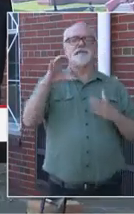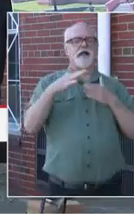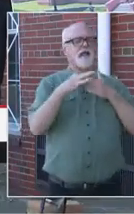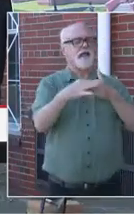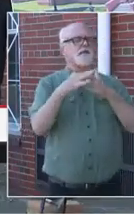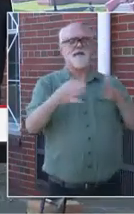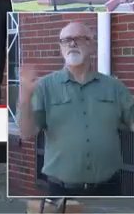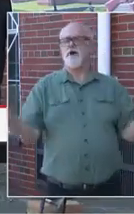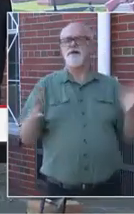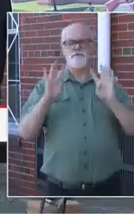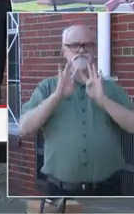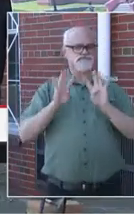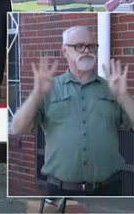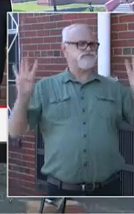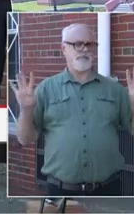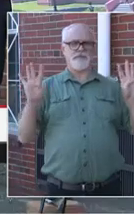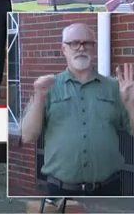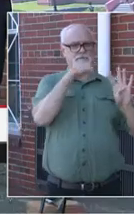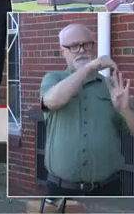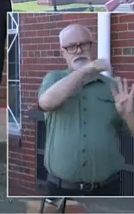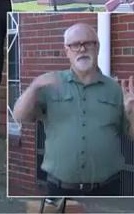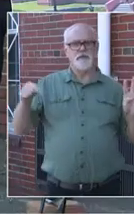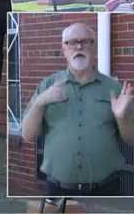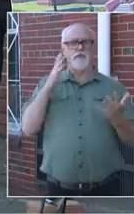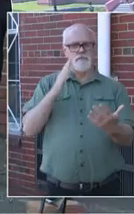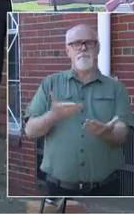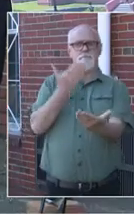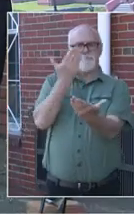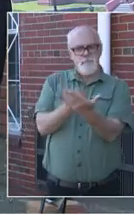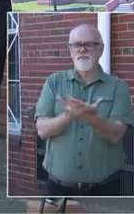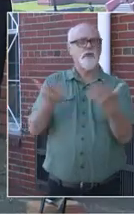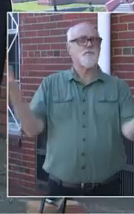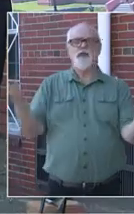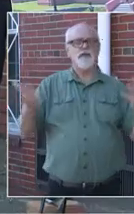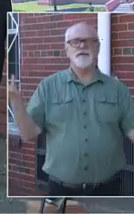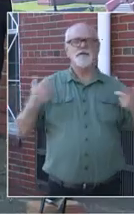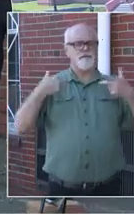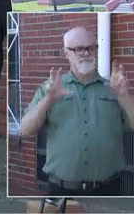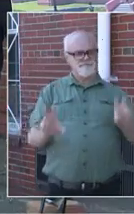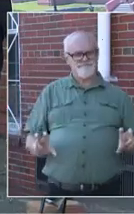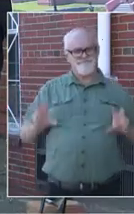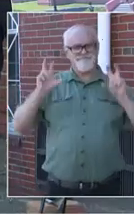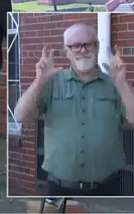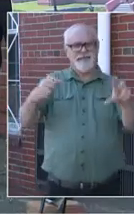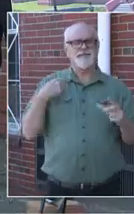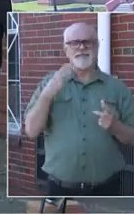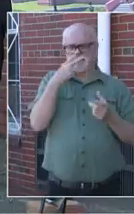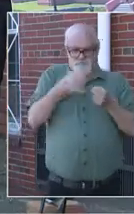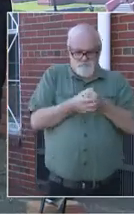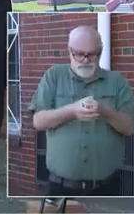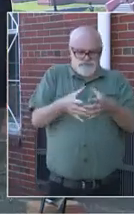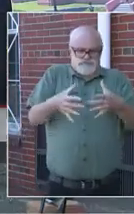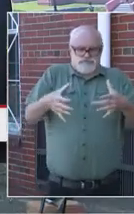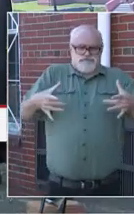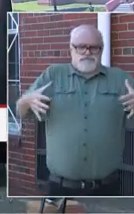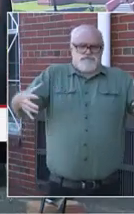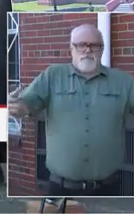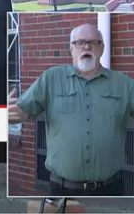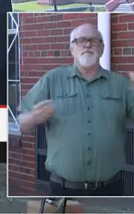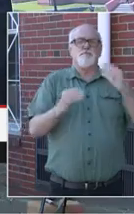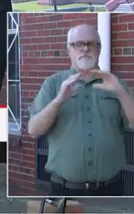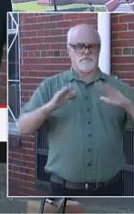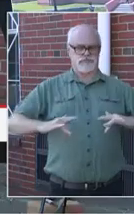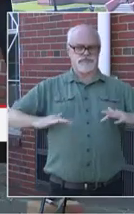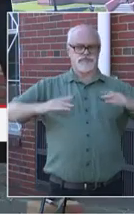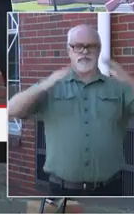as a city continue to invest in our young people. The deputy mayor was touting some of our gains as a city. I think enrollment